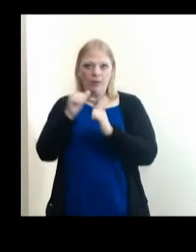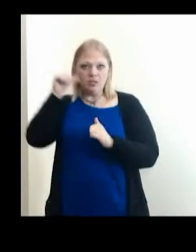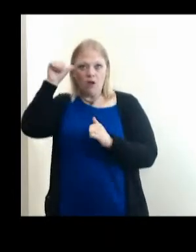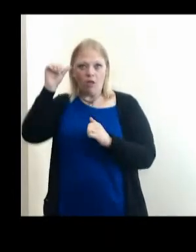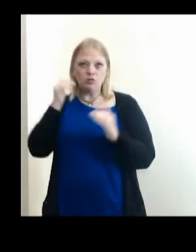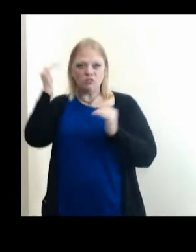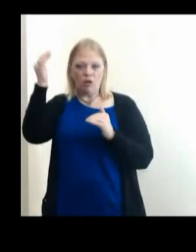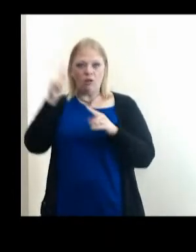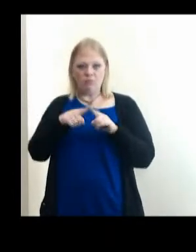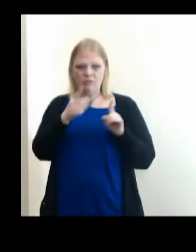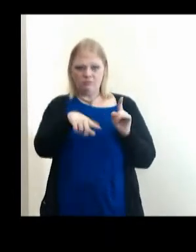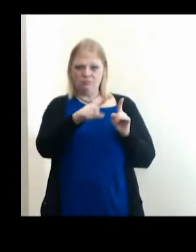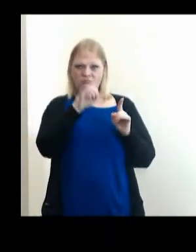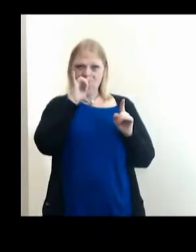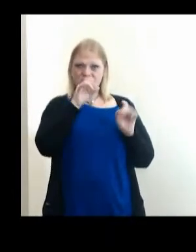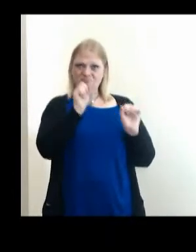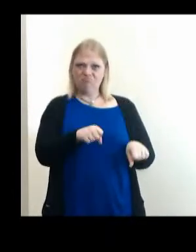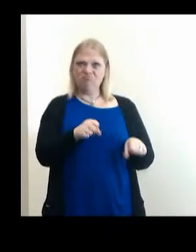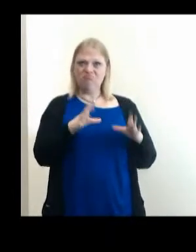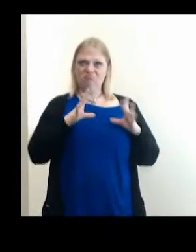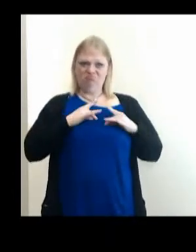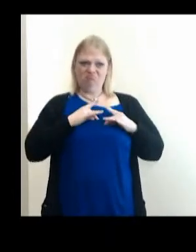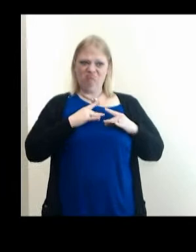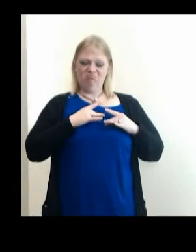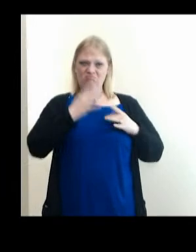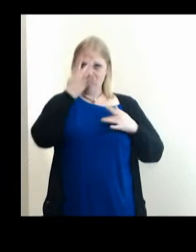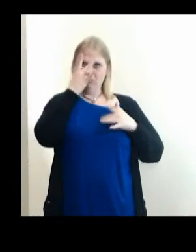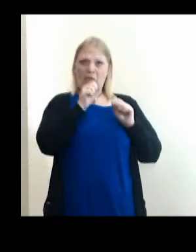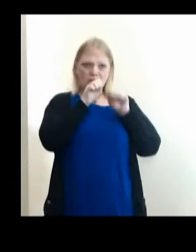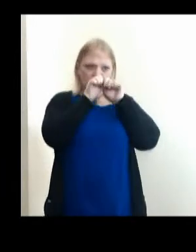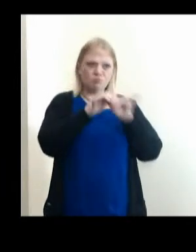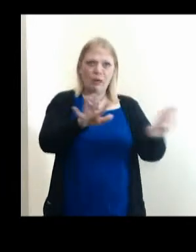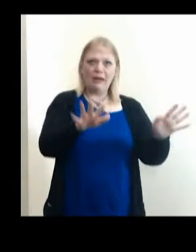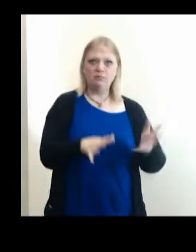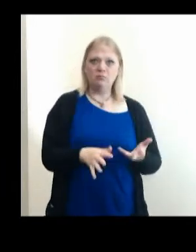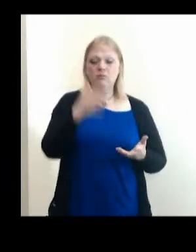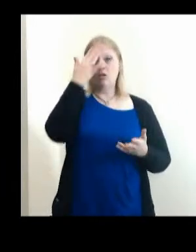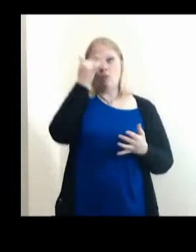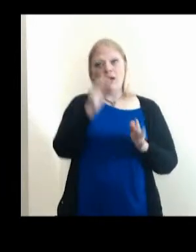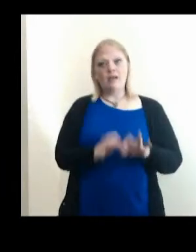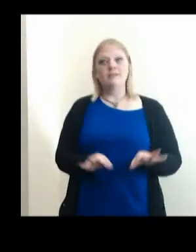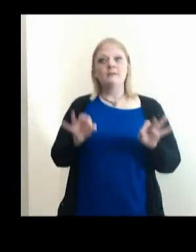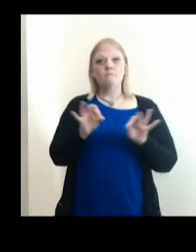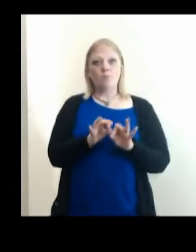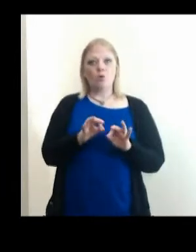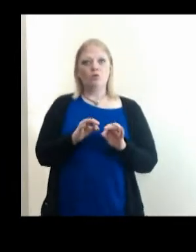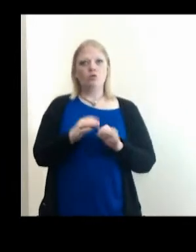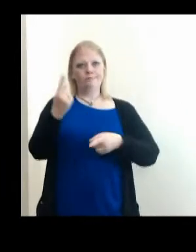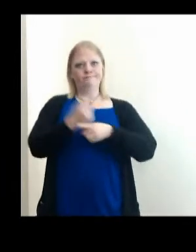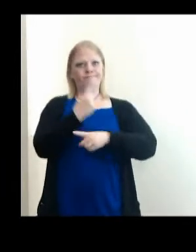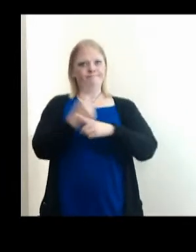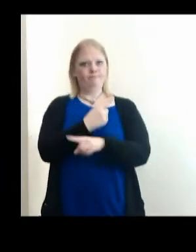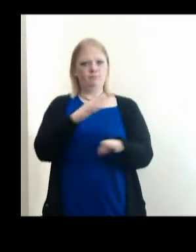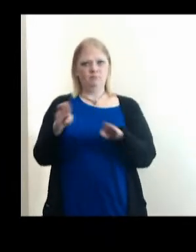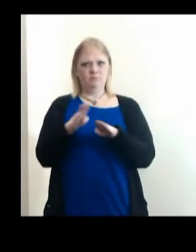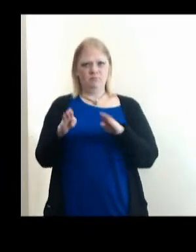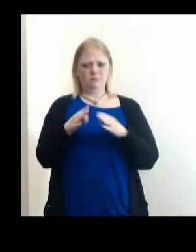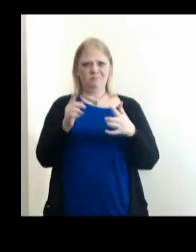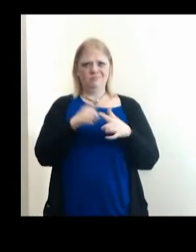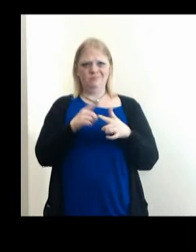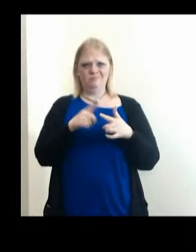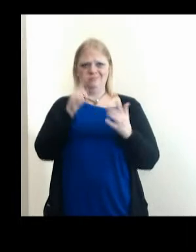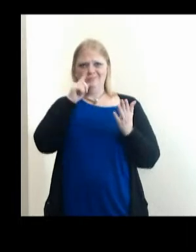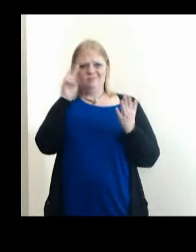they can contract it, they can spread it, so that's why it's important that we act appropriately. And all you have to do is look at the